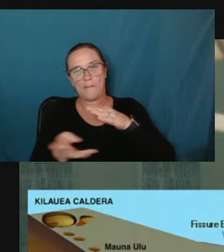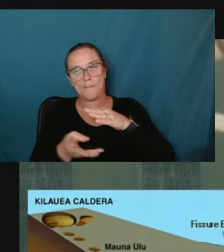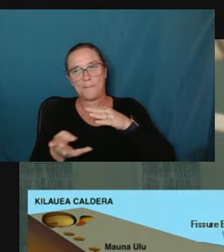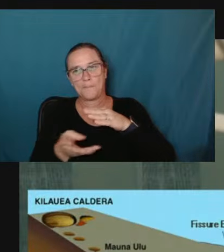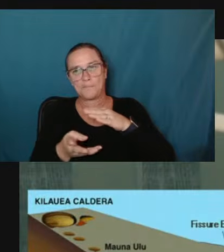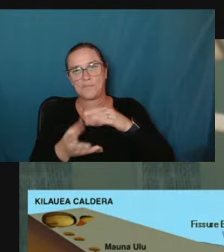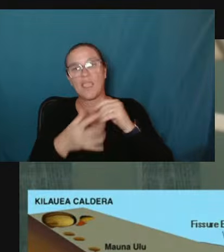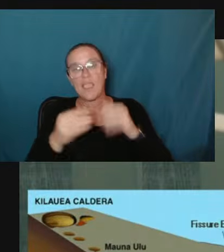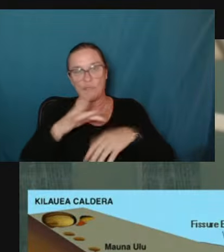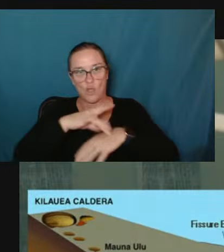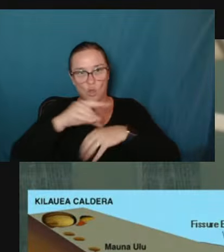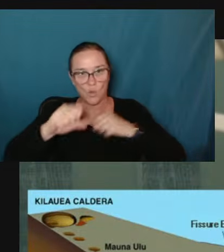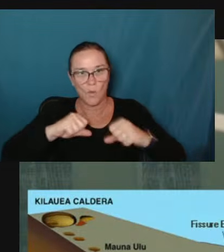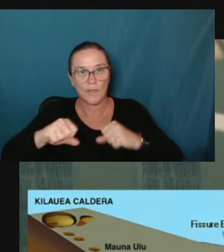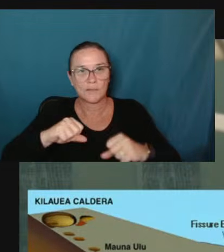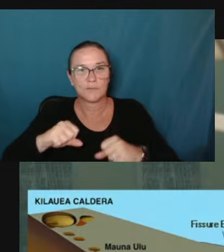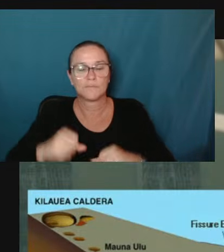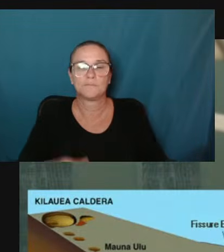earthquakes.